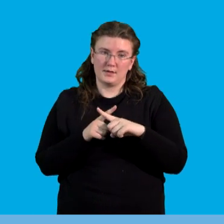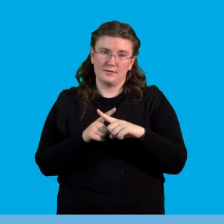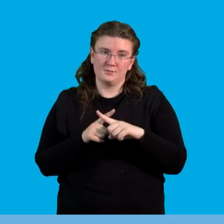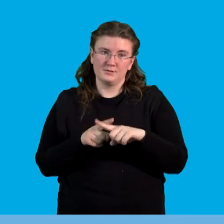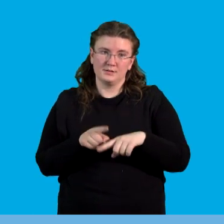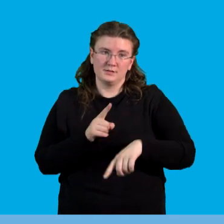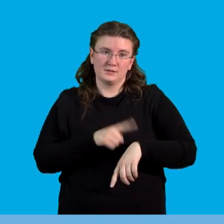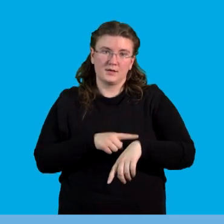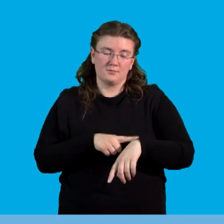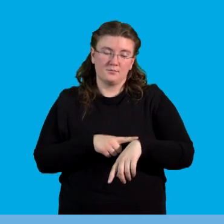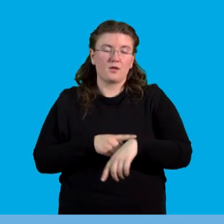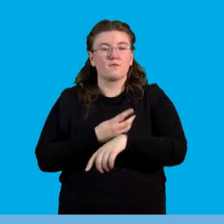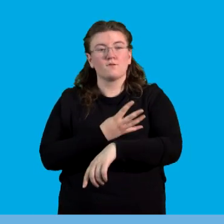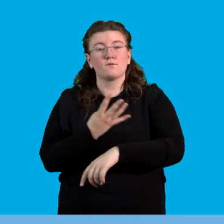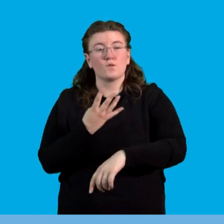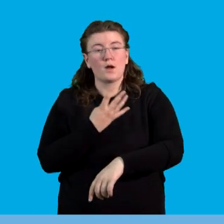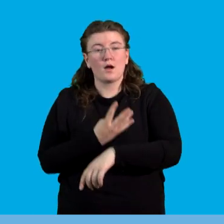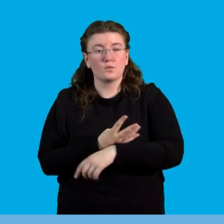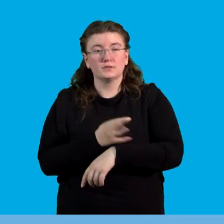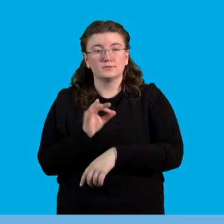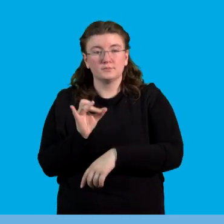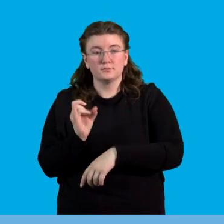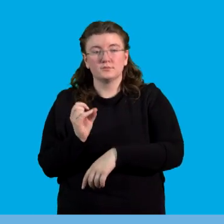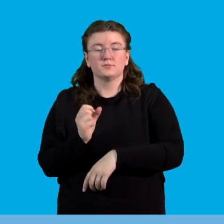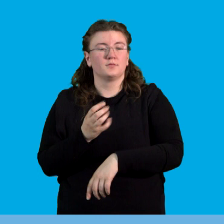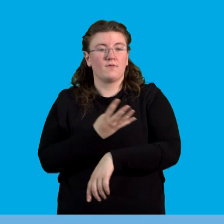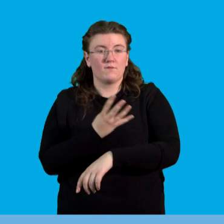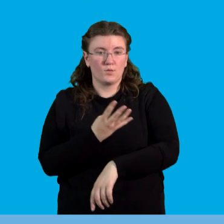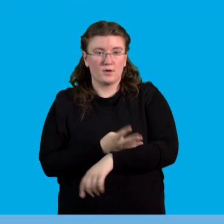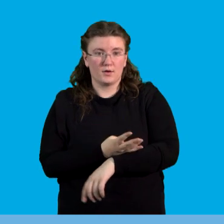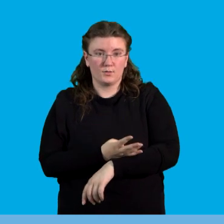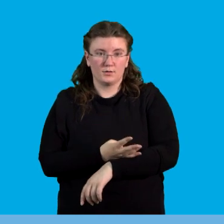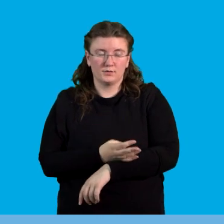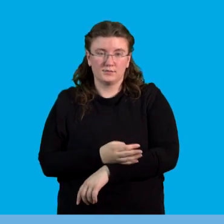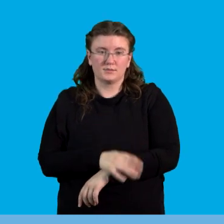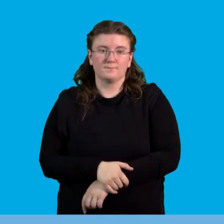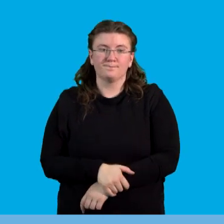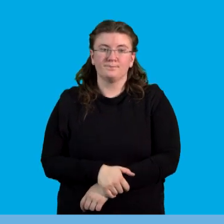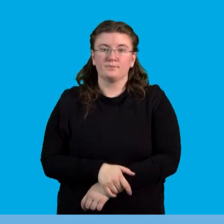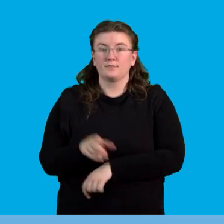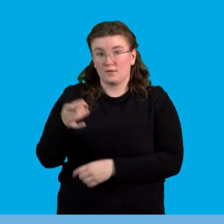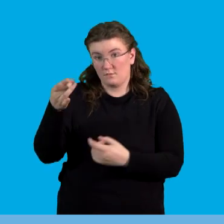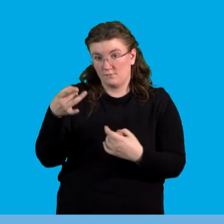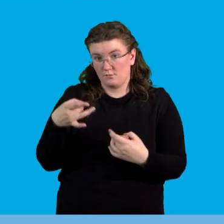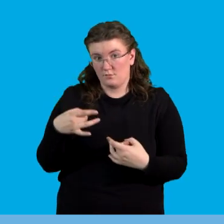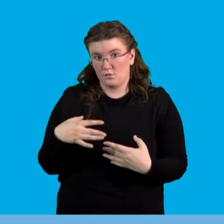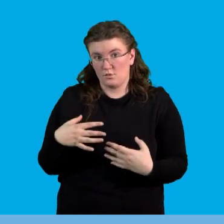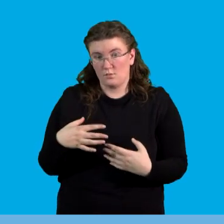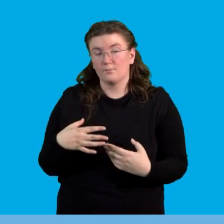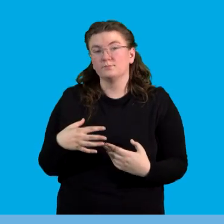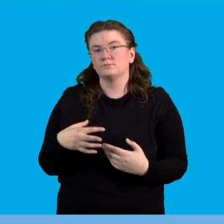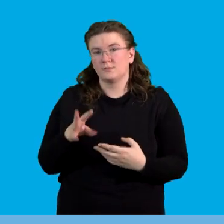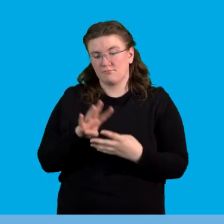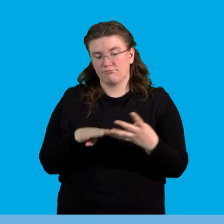by, this appliance is in use for 4 hours every afternoon. So it's multiplied by 4. And we are told that